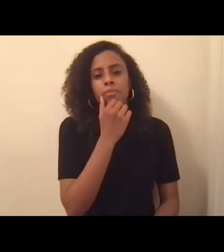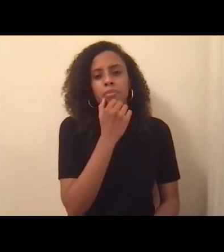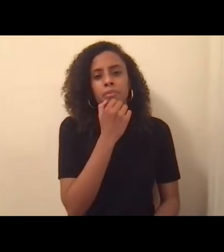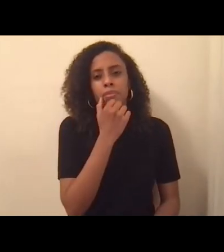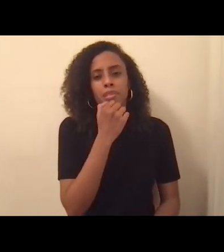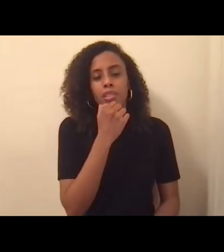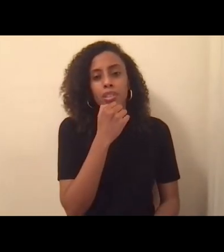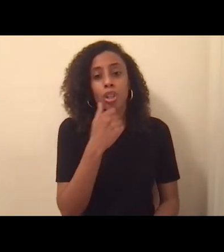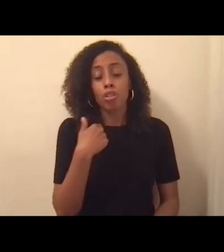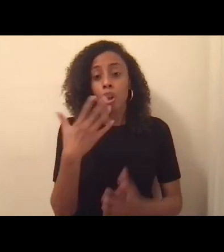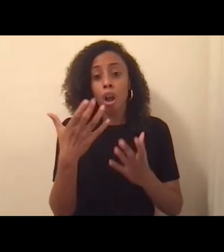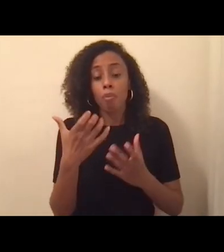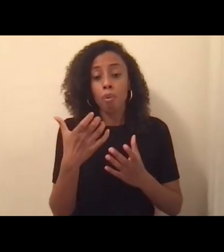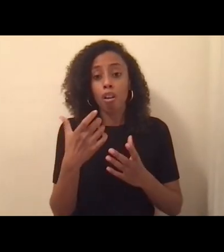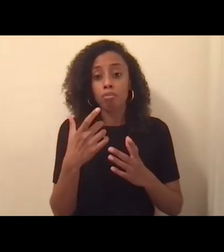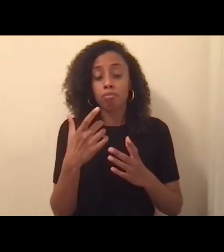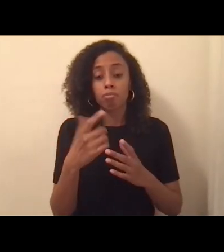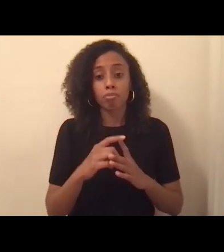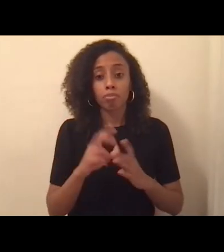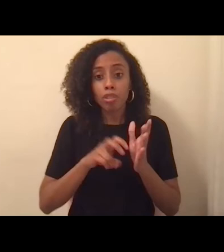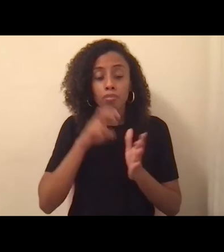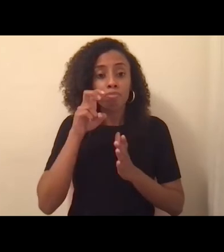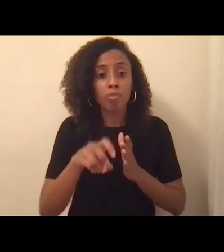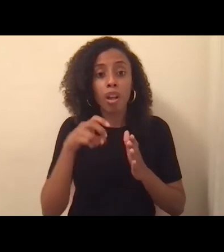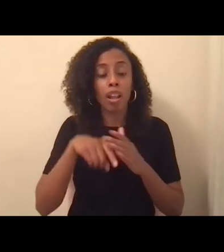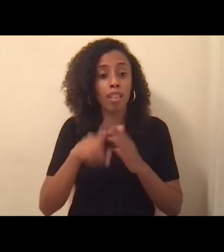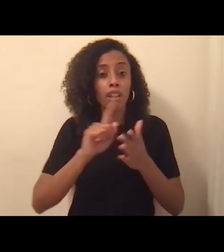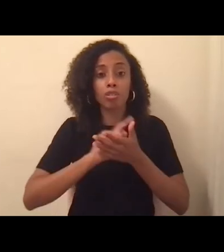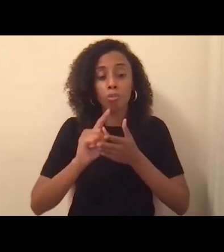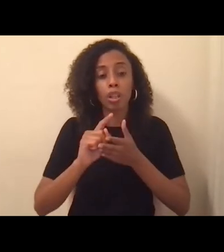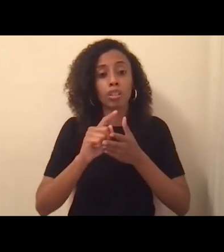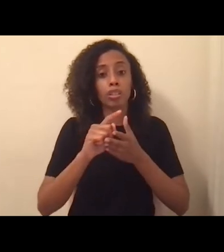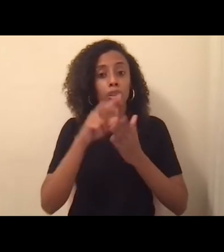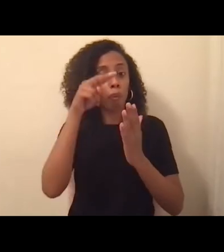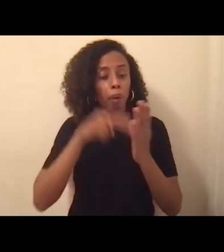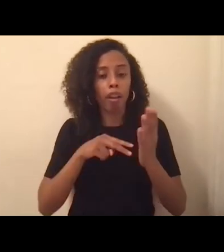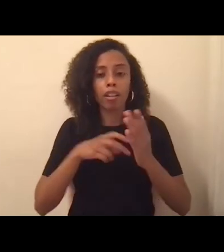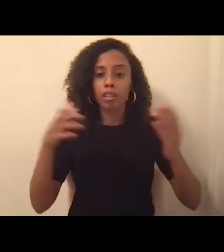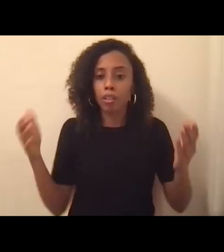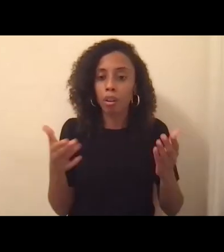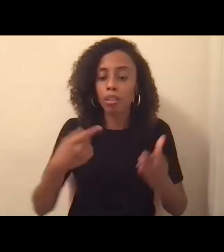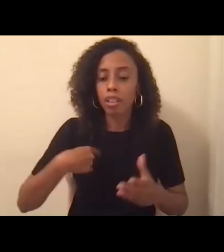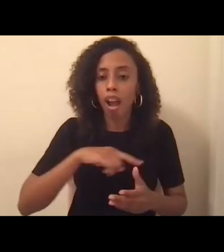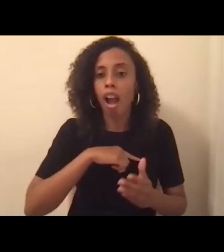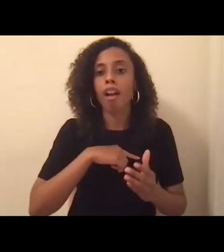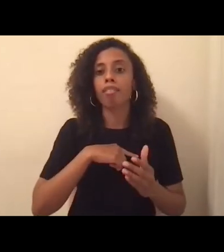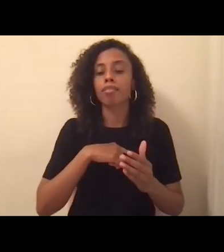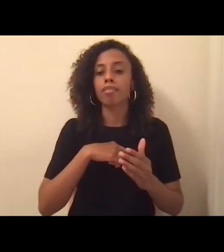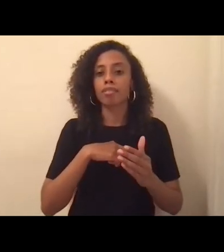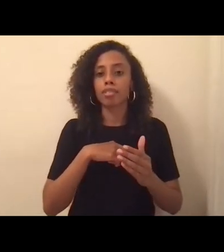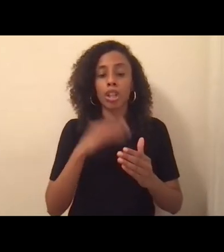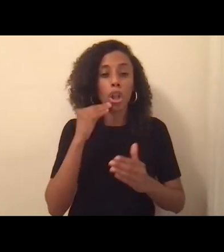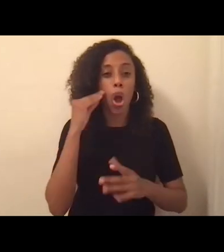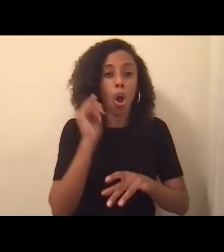hop into this week's readings, and also encourage us to keep track. That homework should